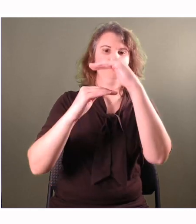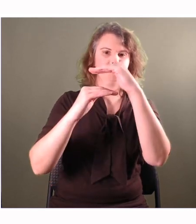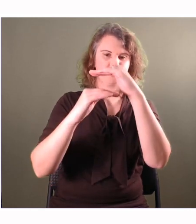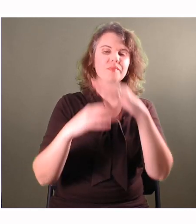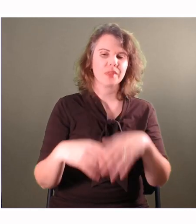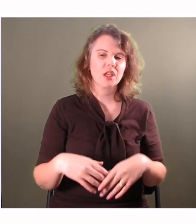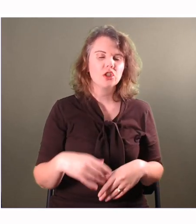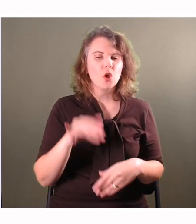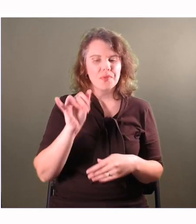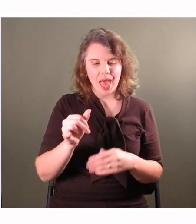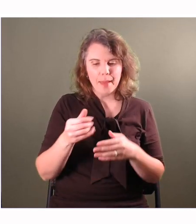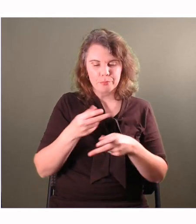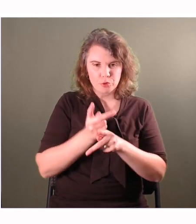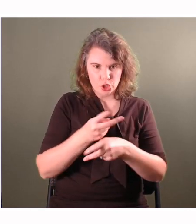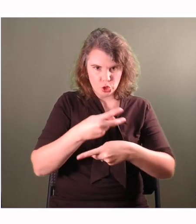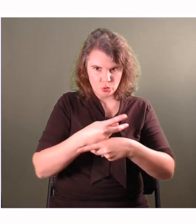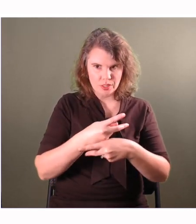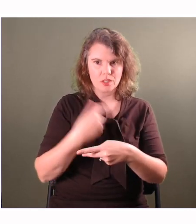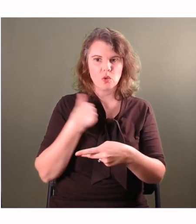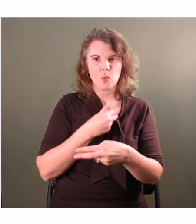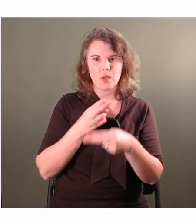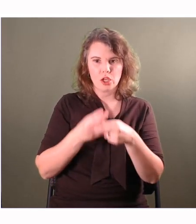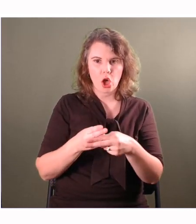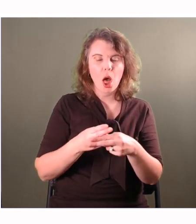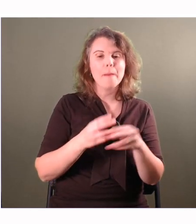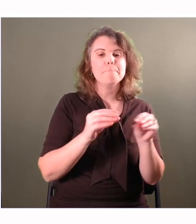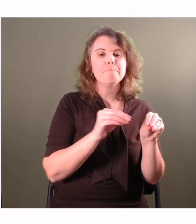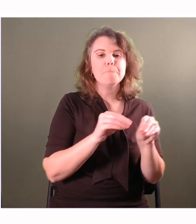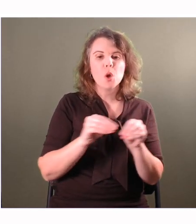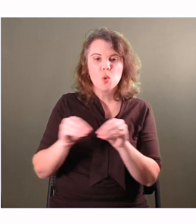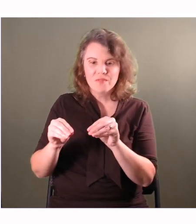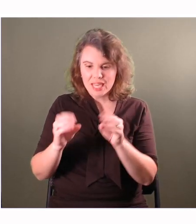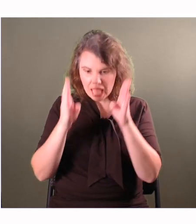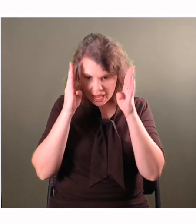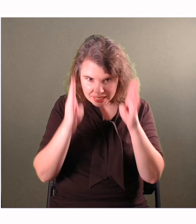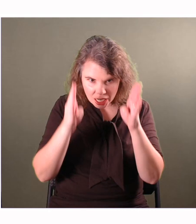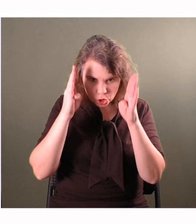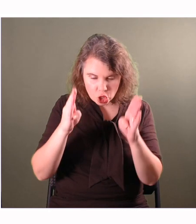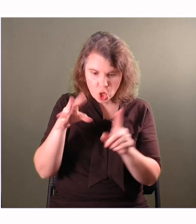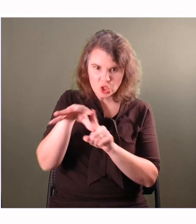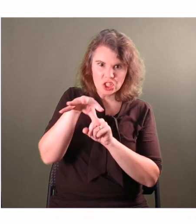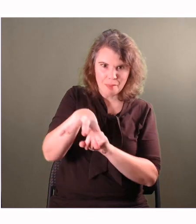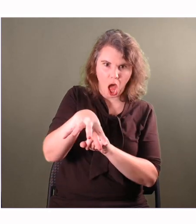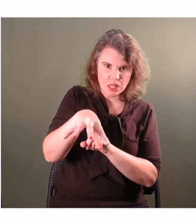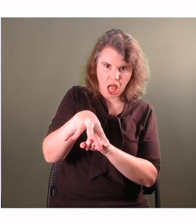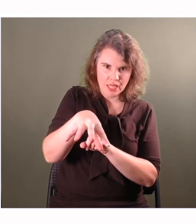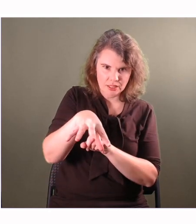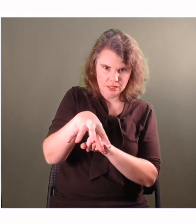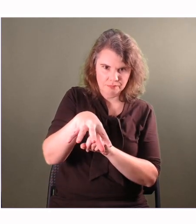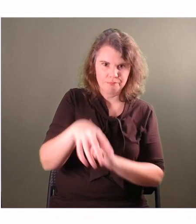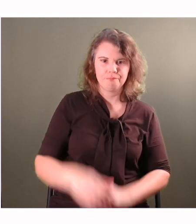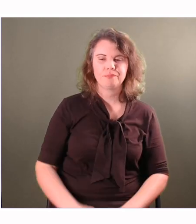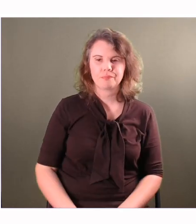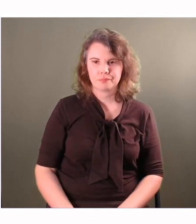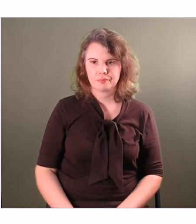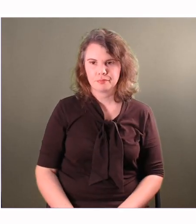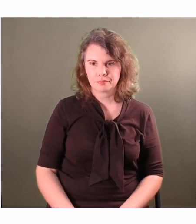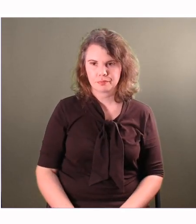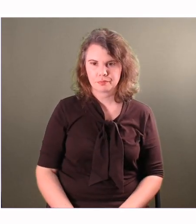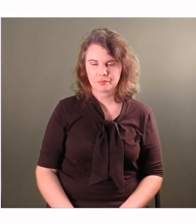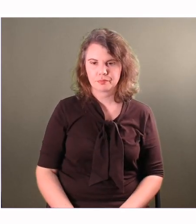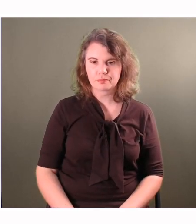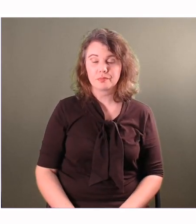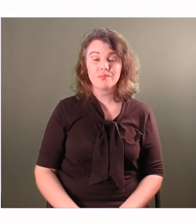produces serial order. In fact, it produces what we call a moving attentional spotlight on the current